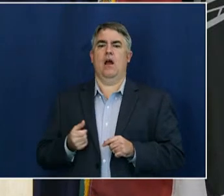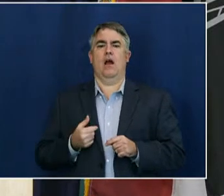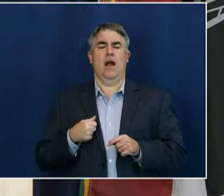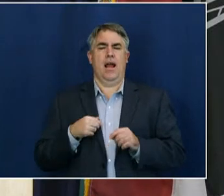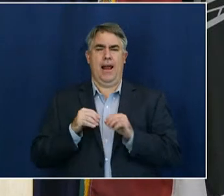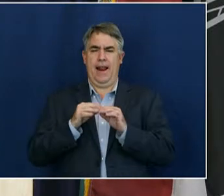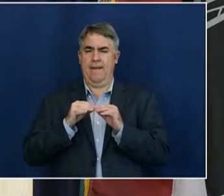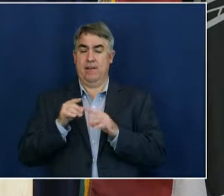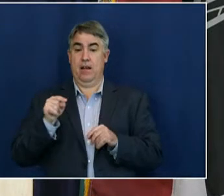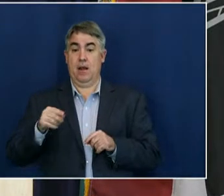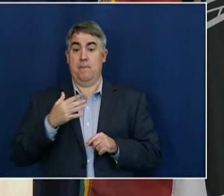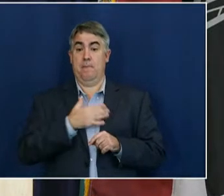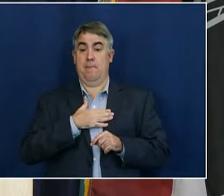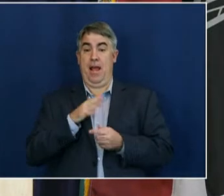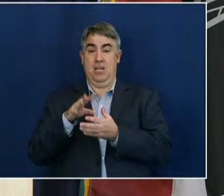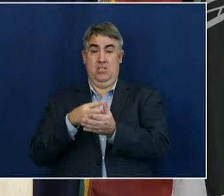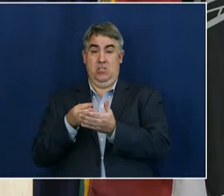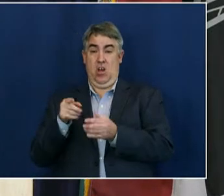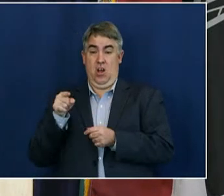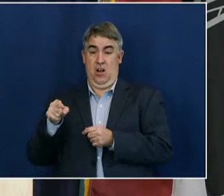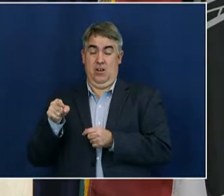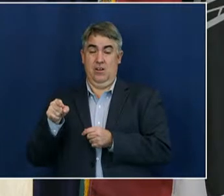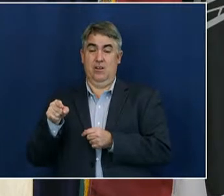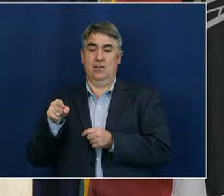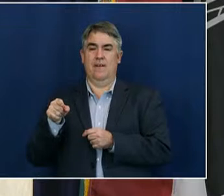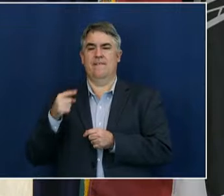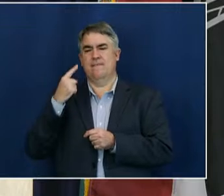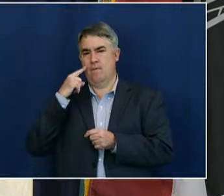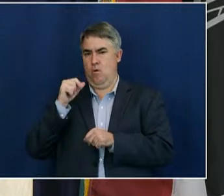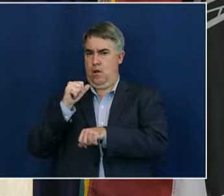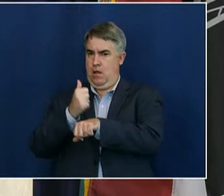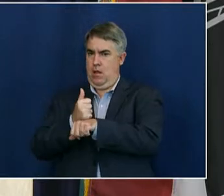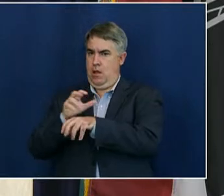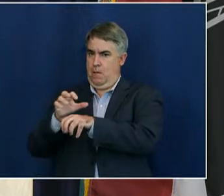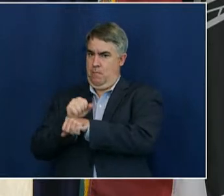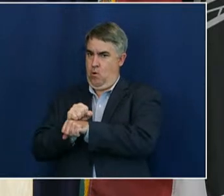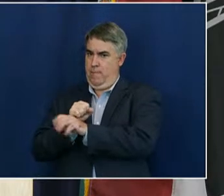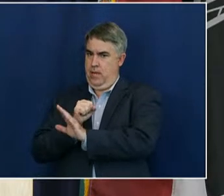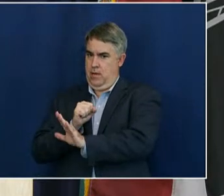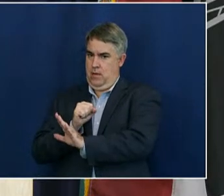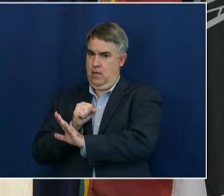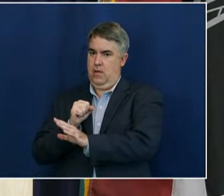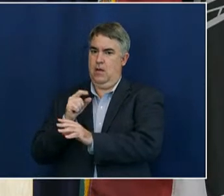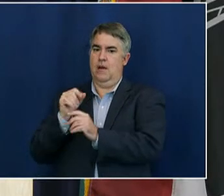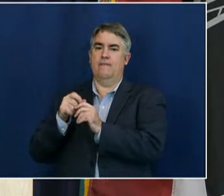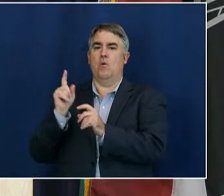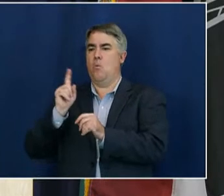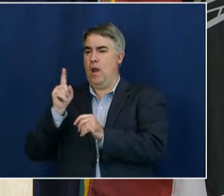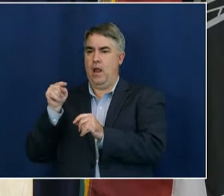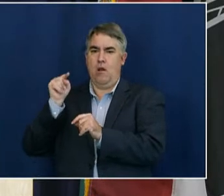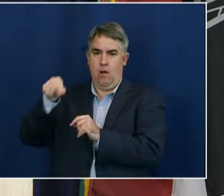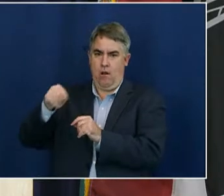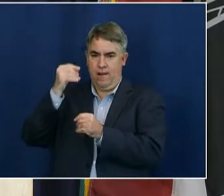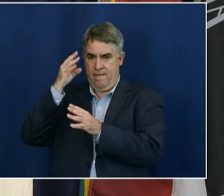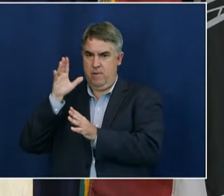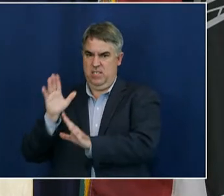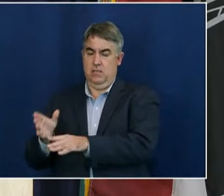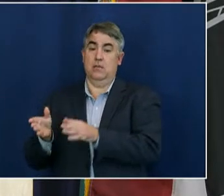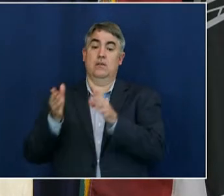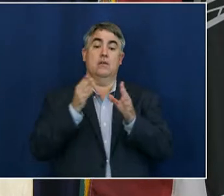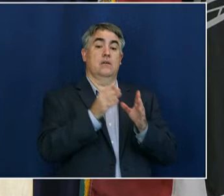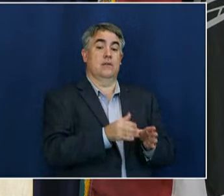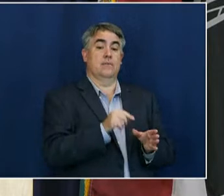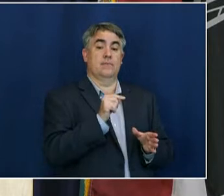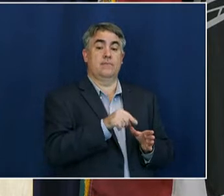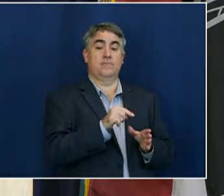appointment and directs you where to go and gives you instructions around that. SDIR, San Diego Immunization Registry, is where all